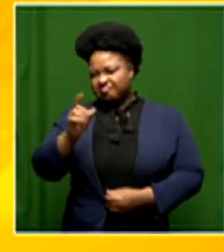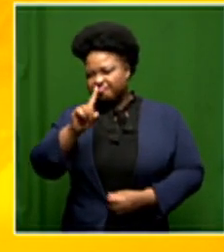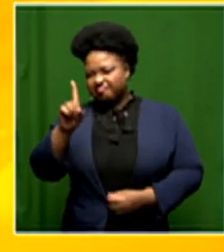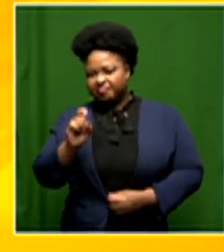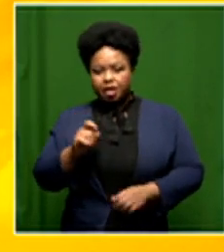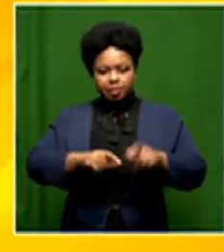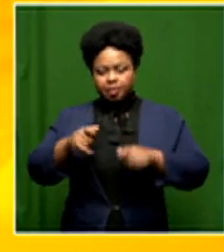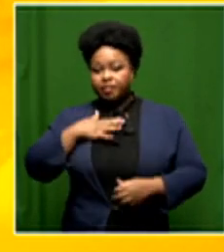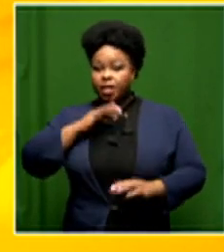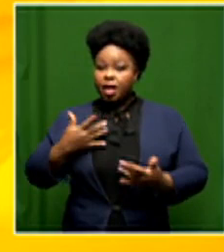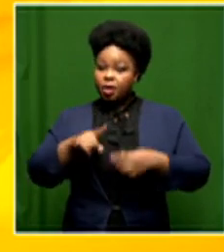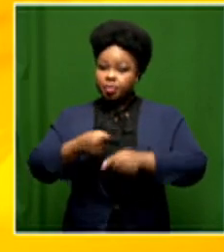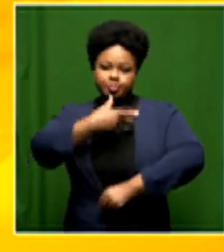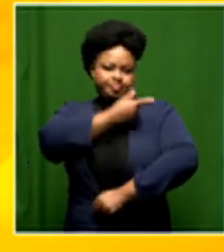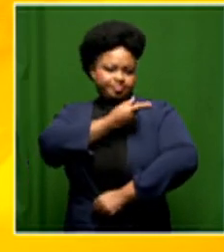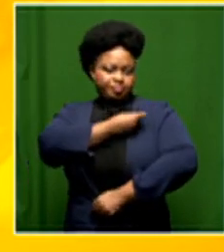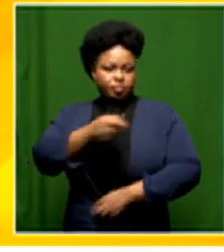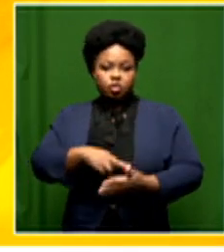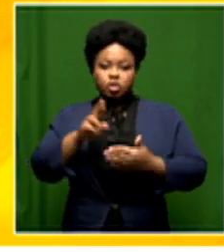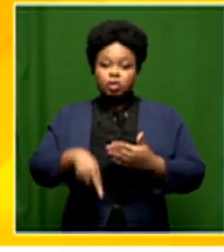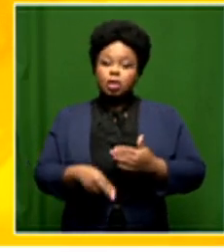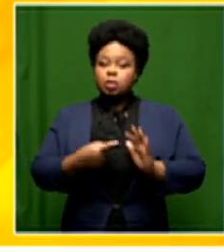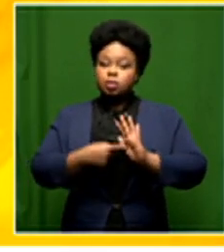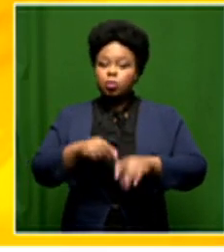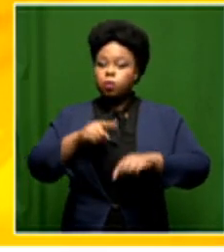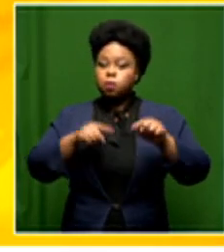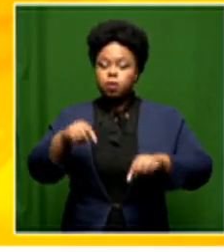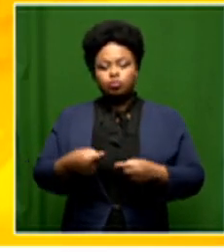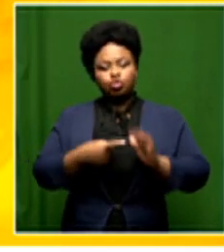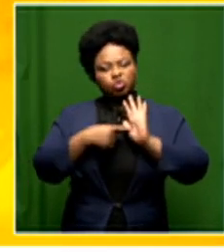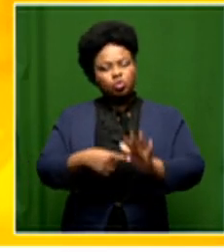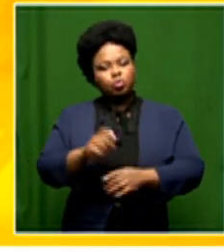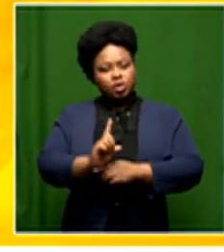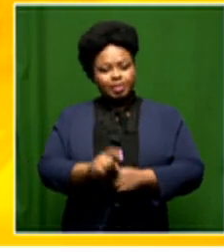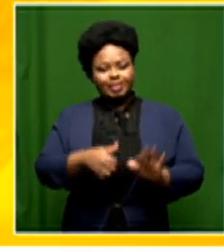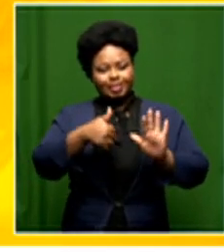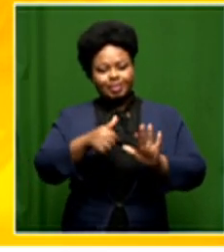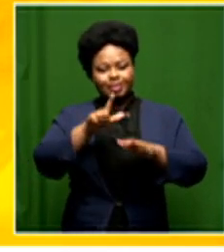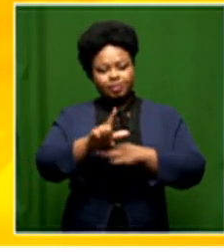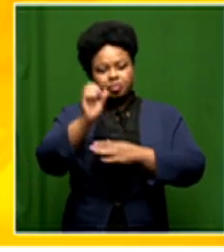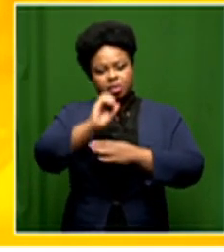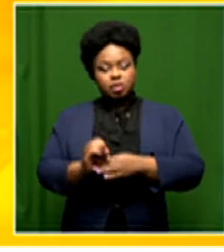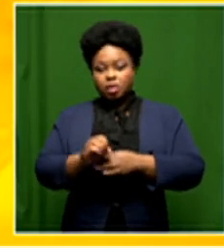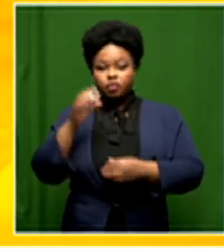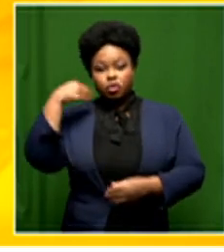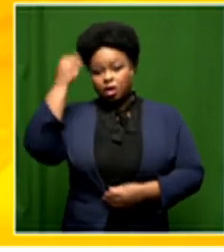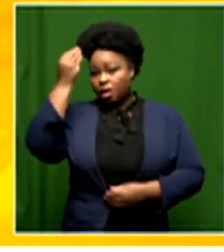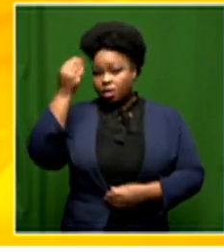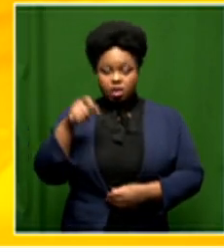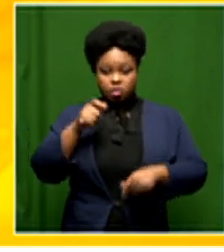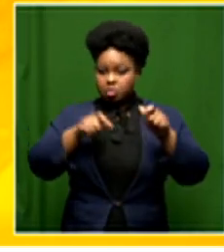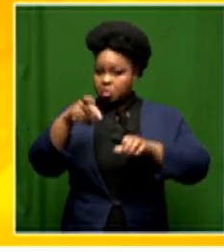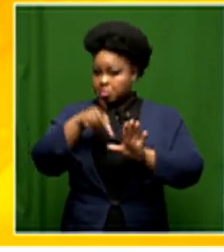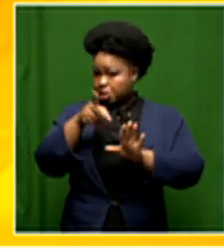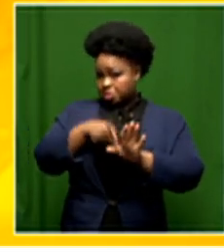Africans about the COVID-19 vaccine. The results yielded from the survey showed that 67% of the adult